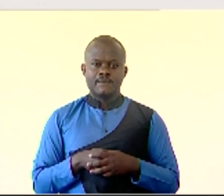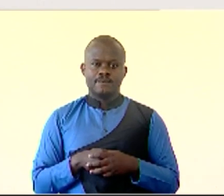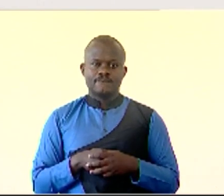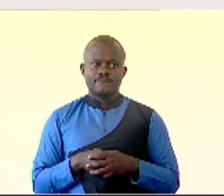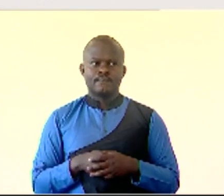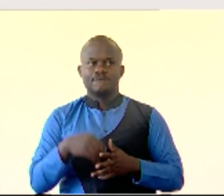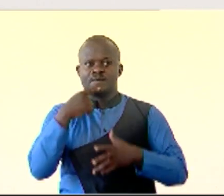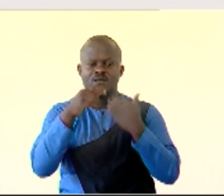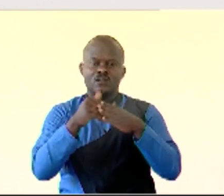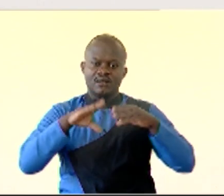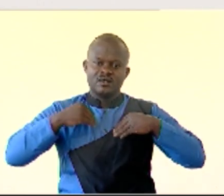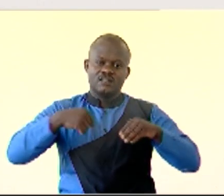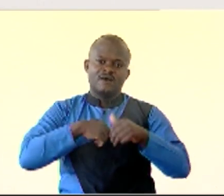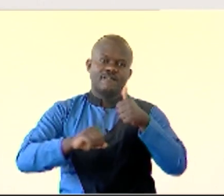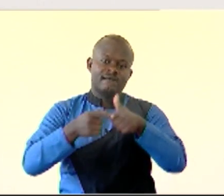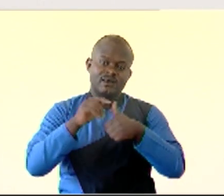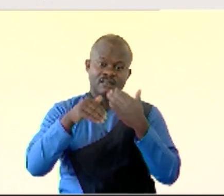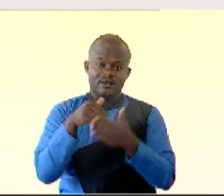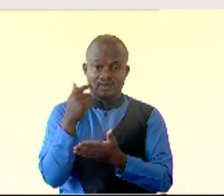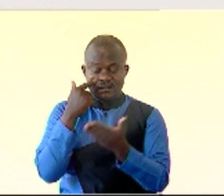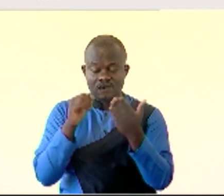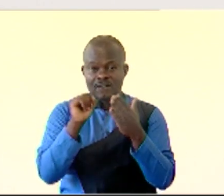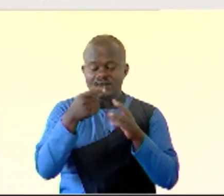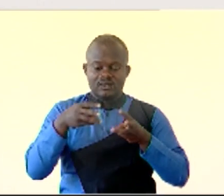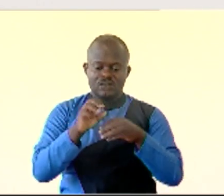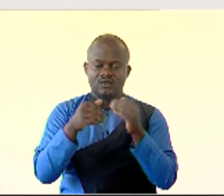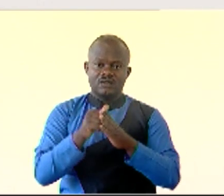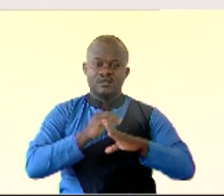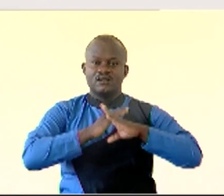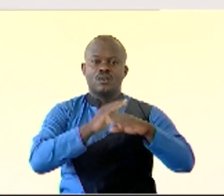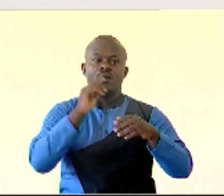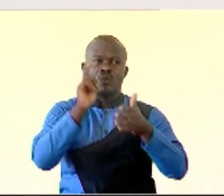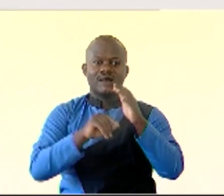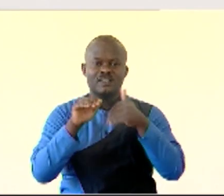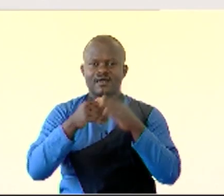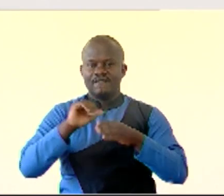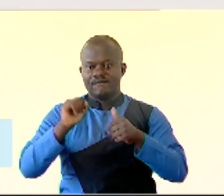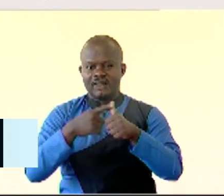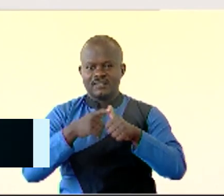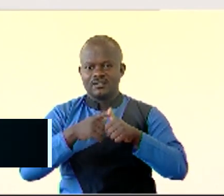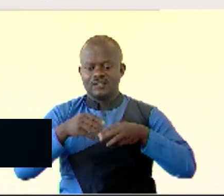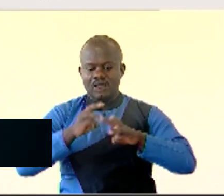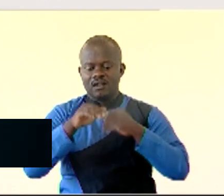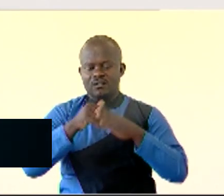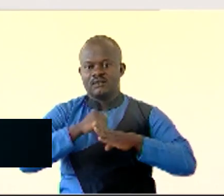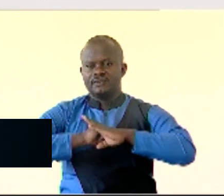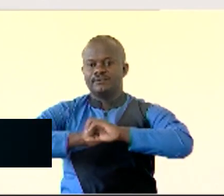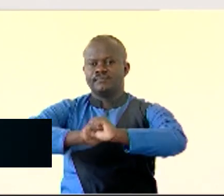So let's first with the body first line of defense. What is the first body line of defense is made up of